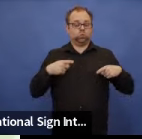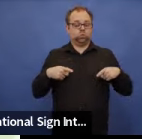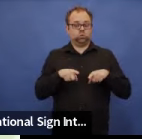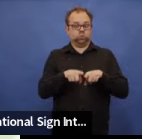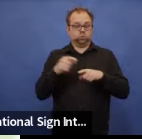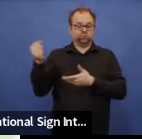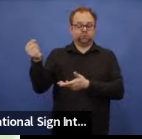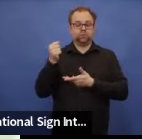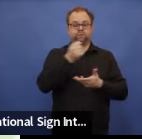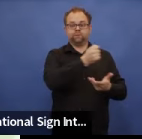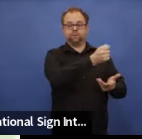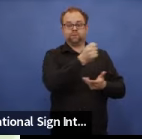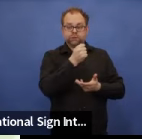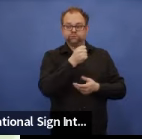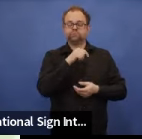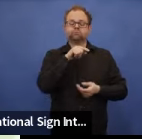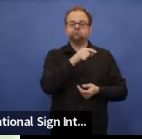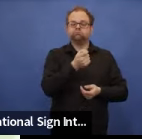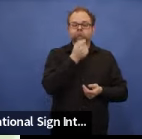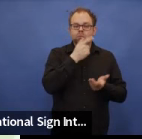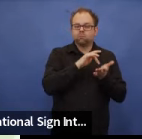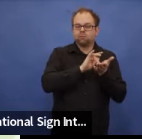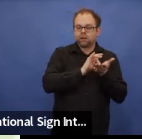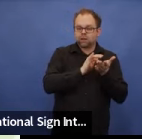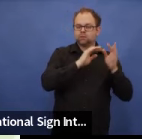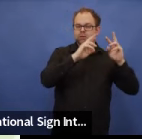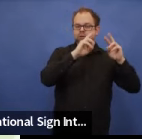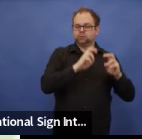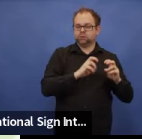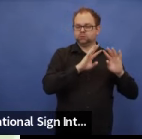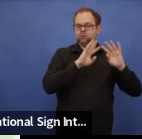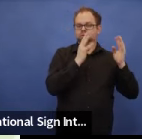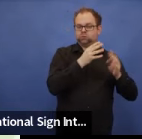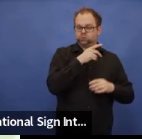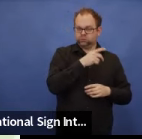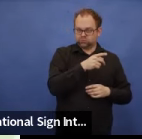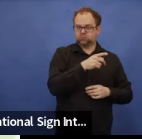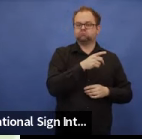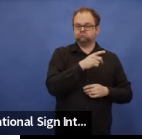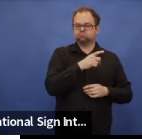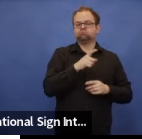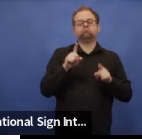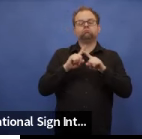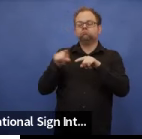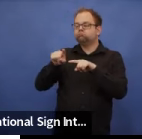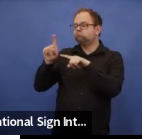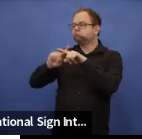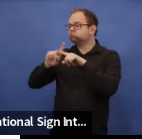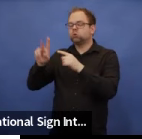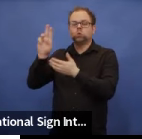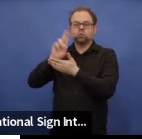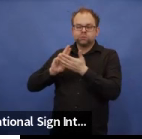the service, the gaps and challenges, and the future direction. Next slide.